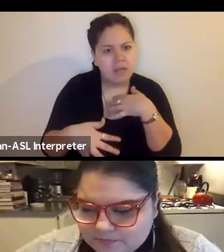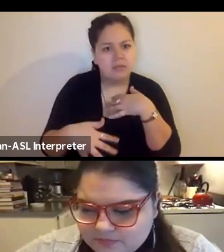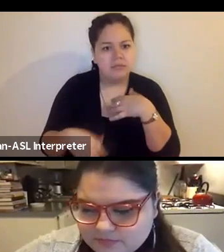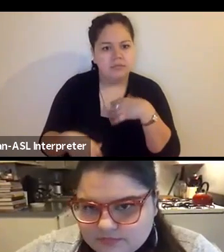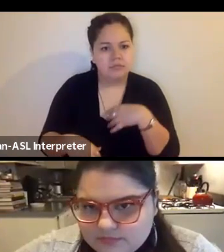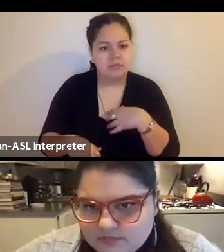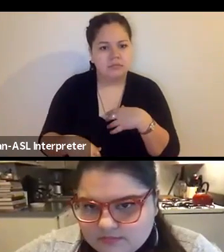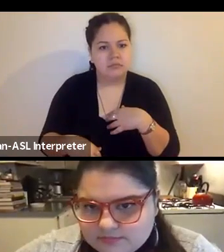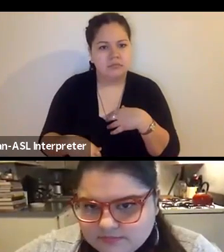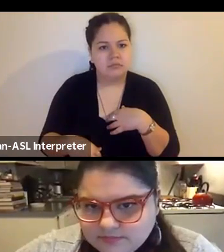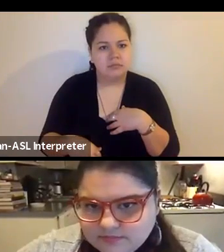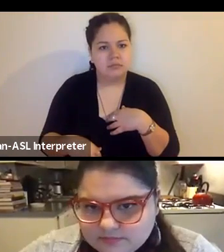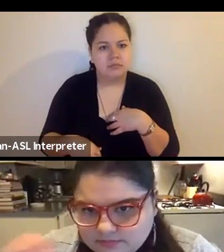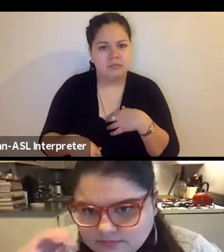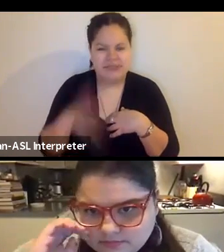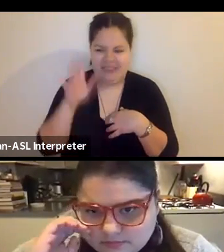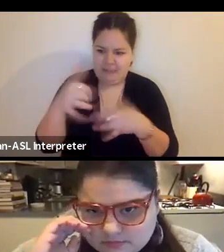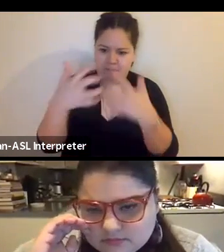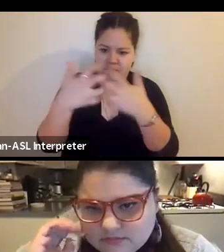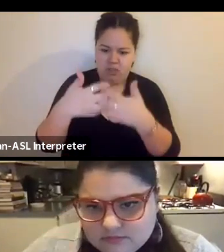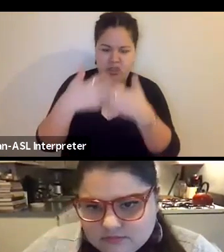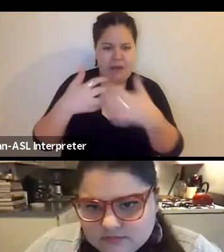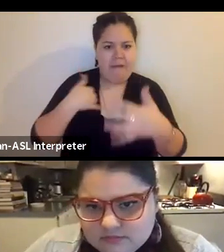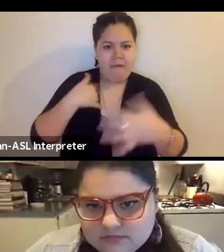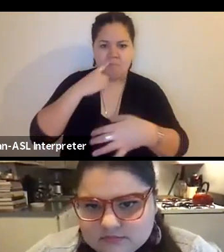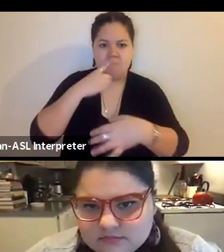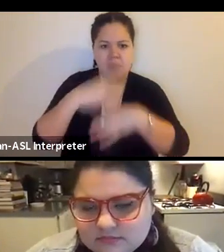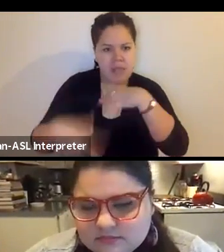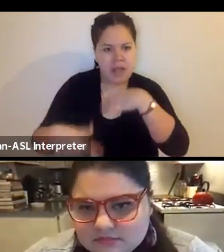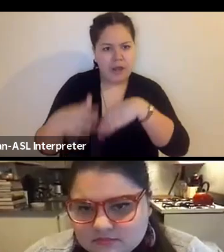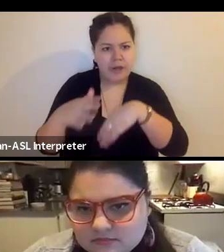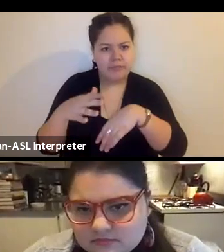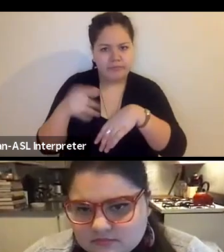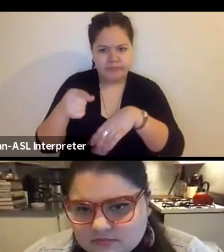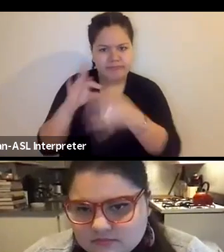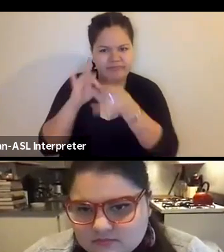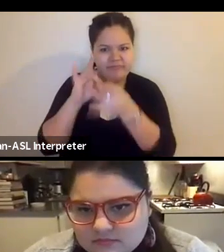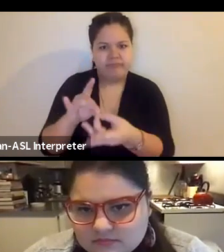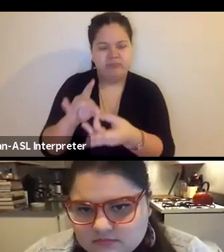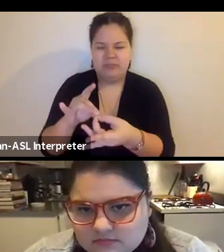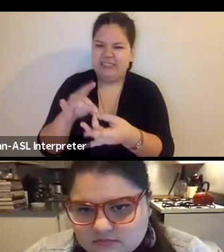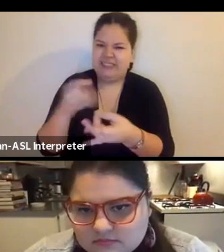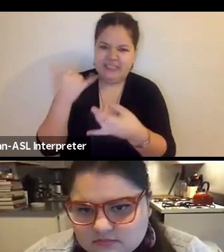There is blood on this machine and therefore on my hands. So